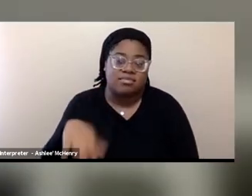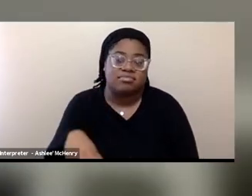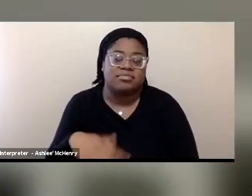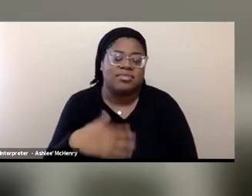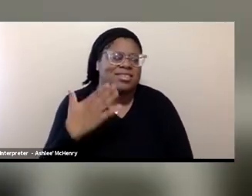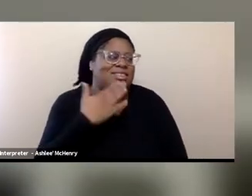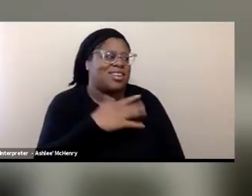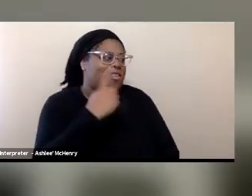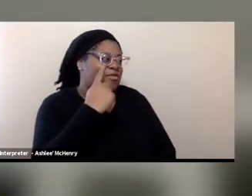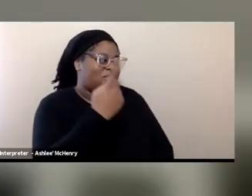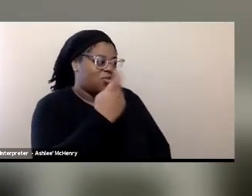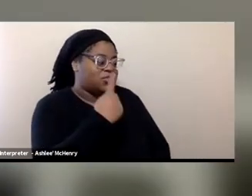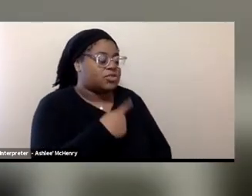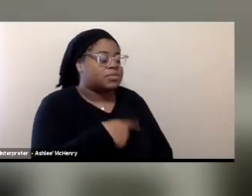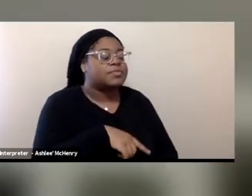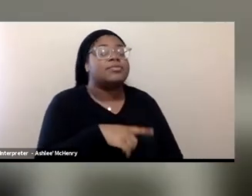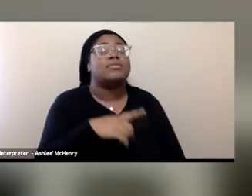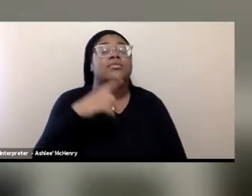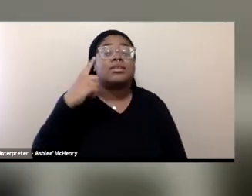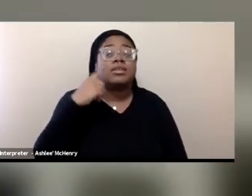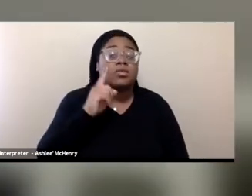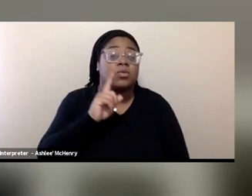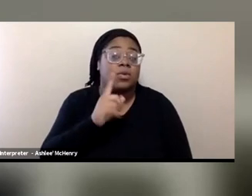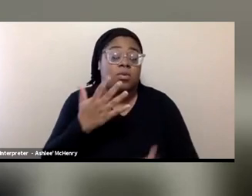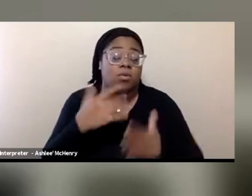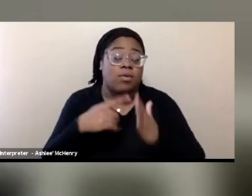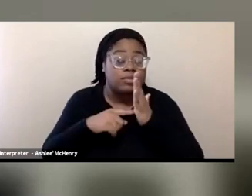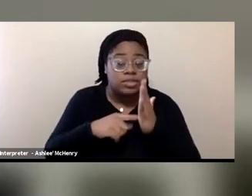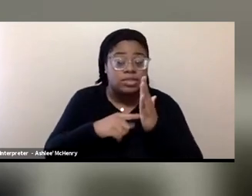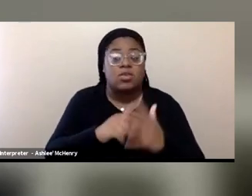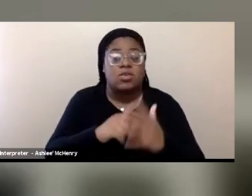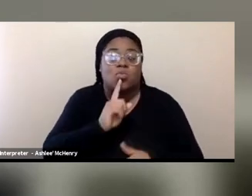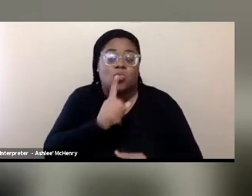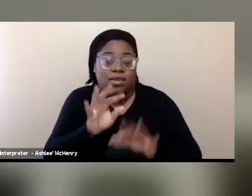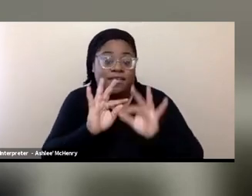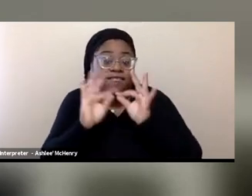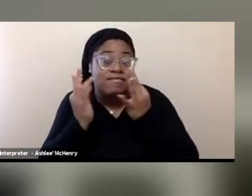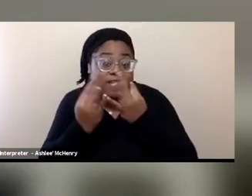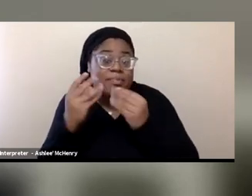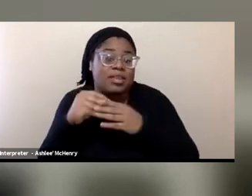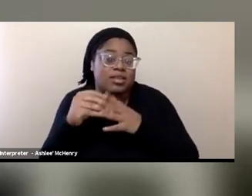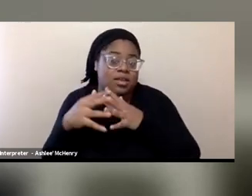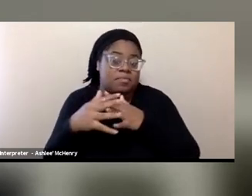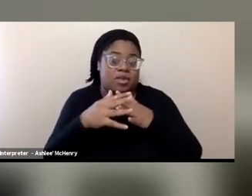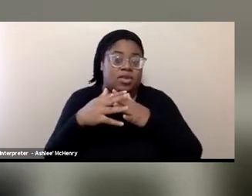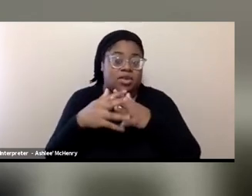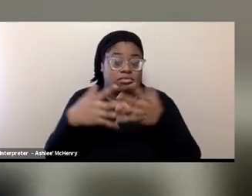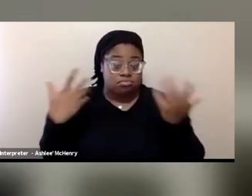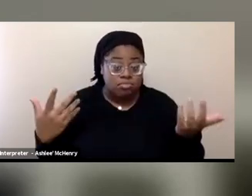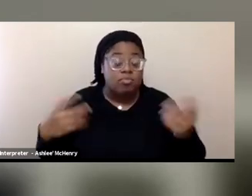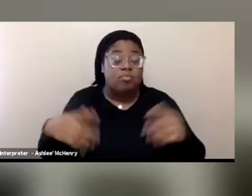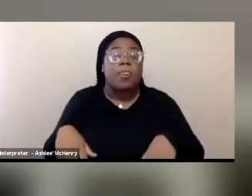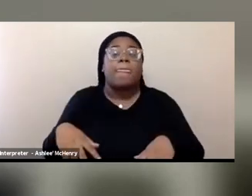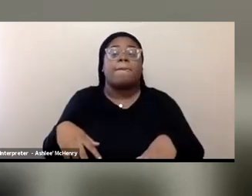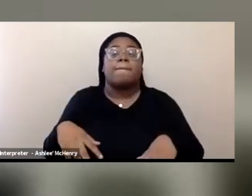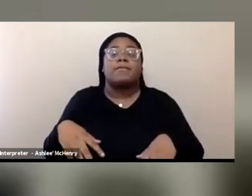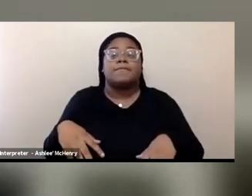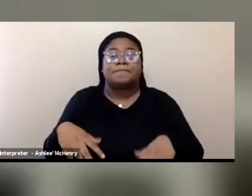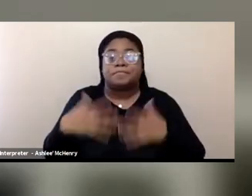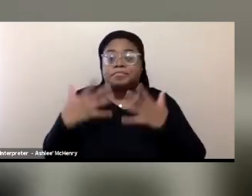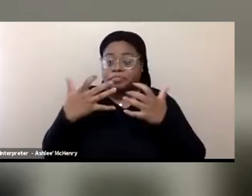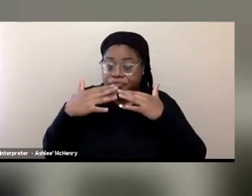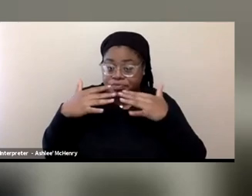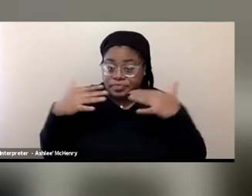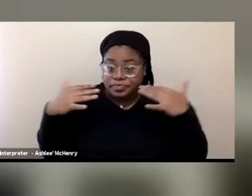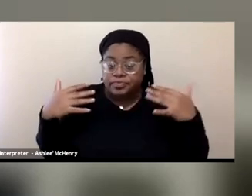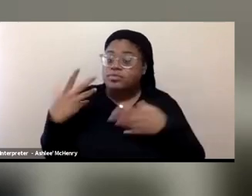question. I think we want to really represent real families in America. We want the diversity